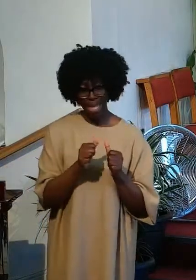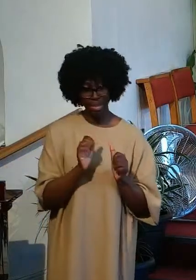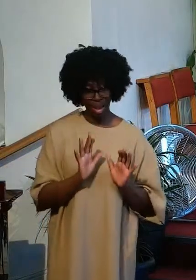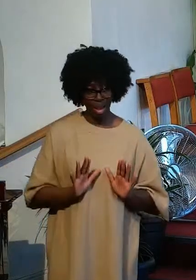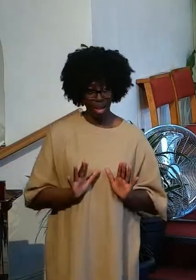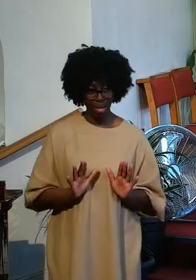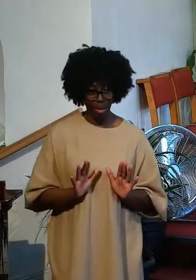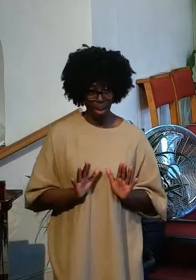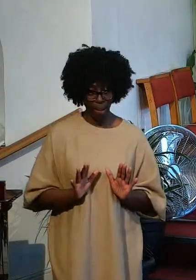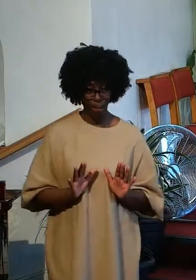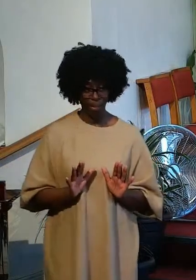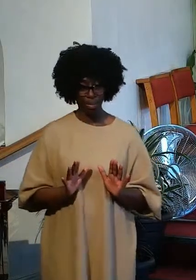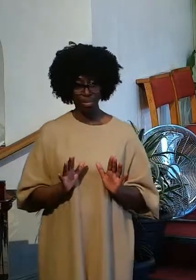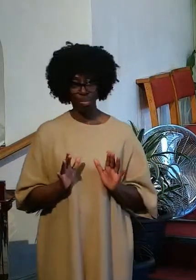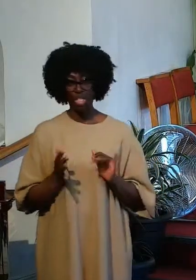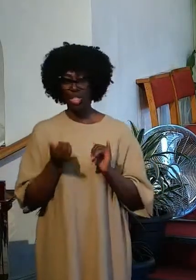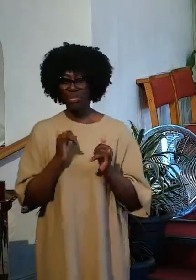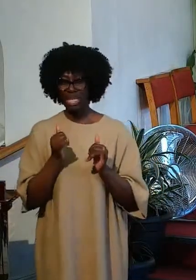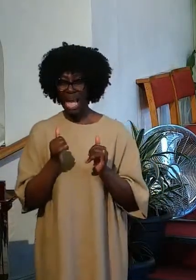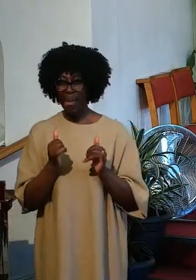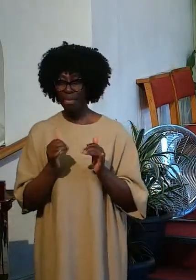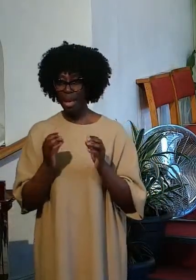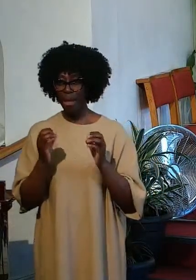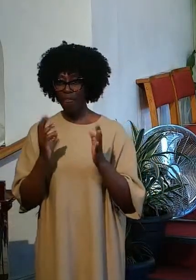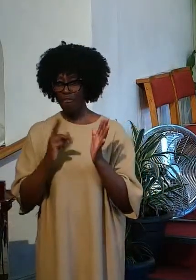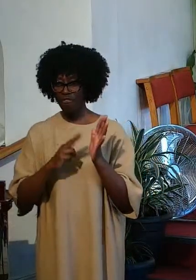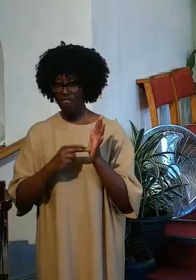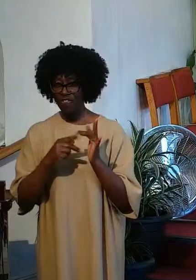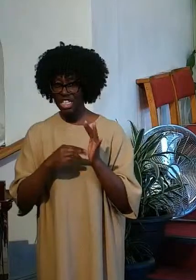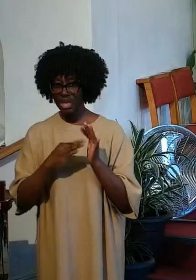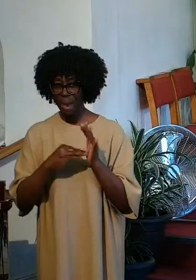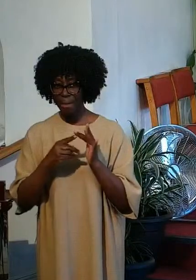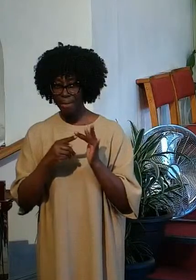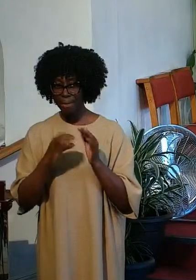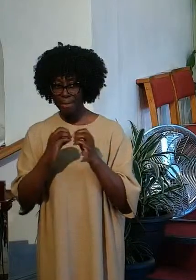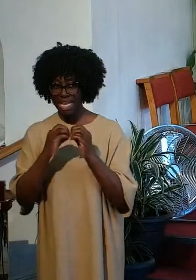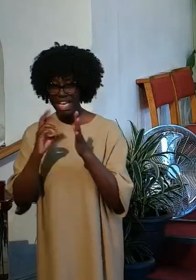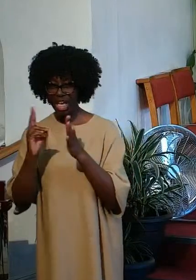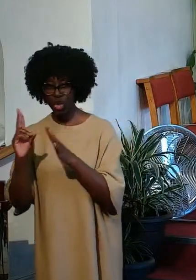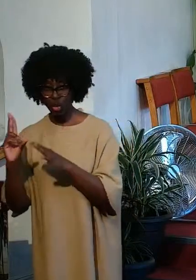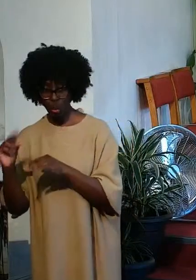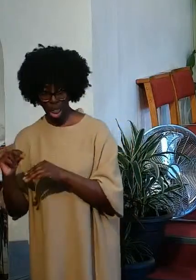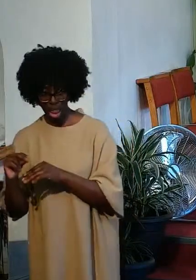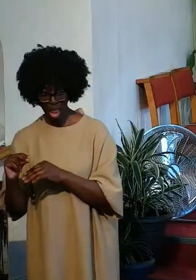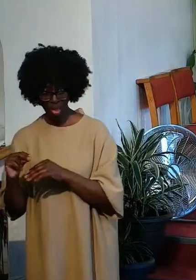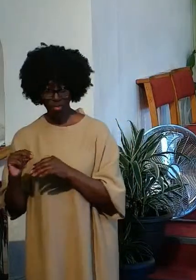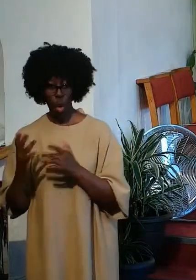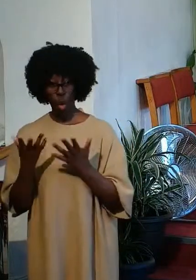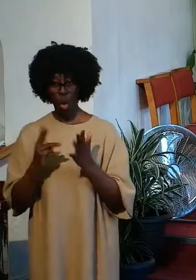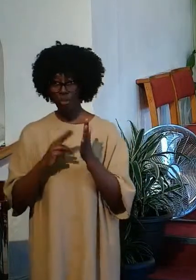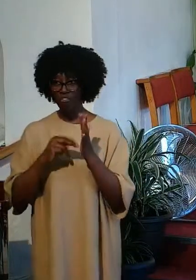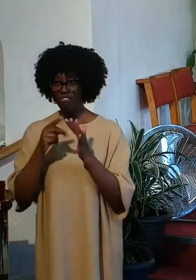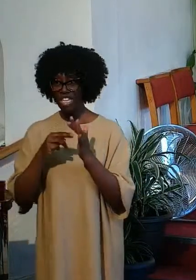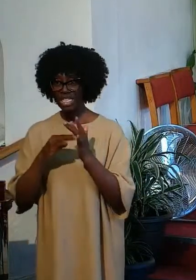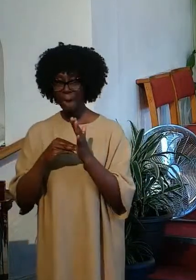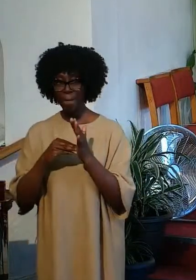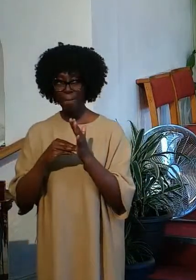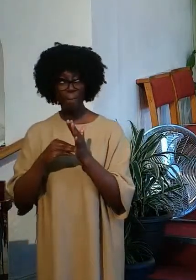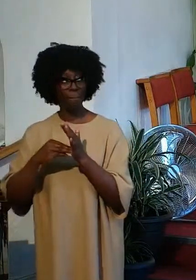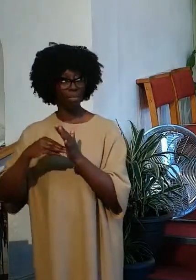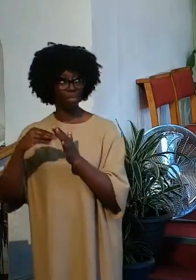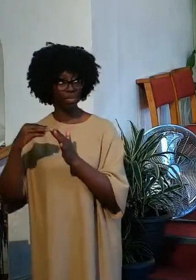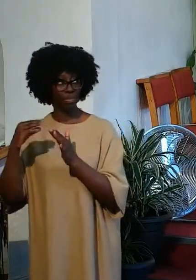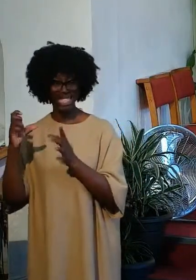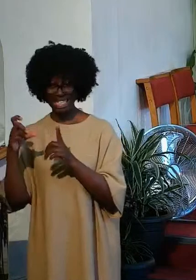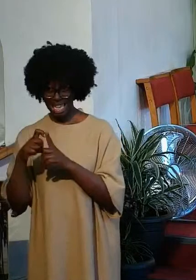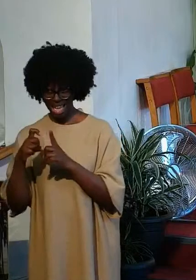better, things like vitamin B12 and even some forms of vitamin D, they have to be extracted so that we can have them if you're a